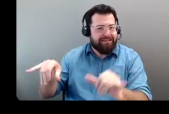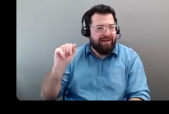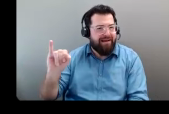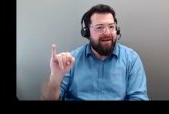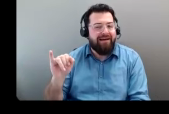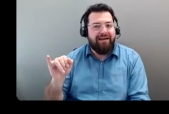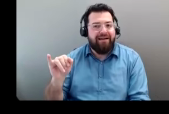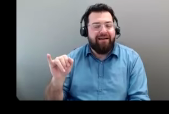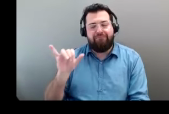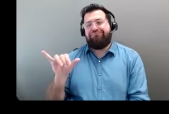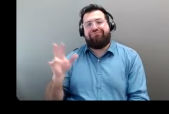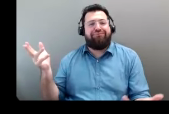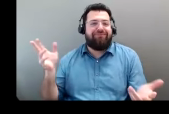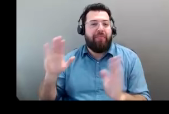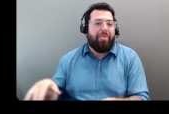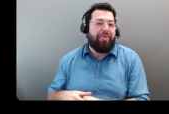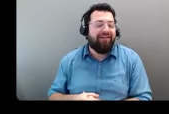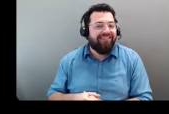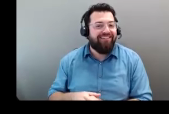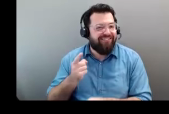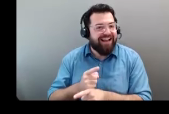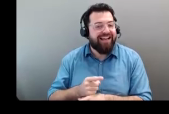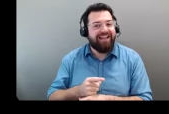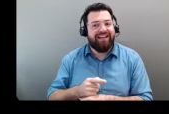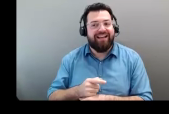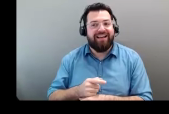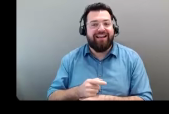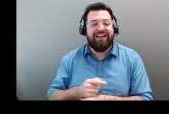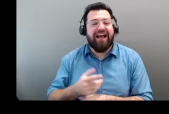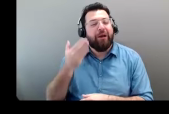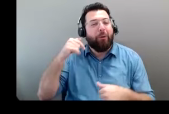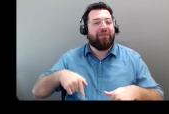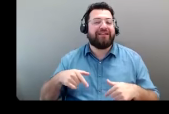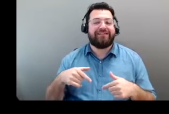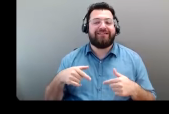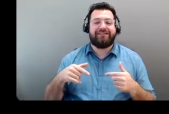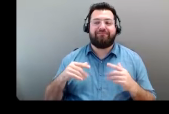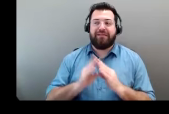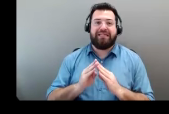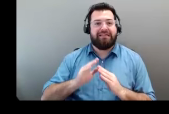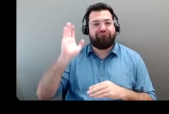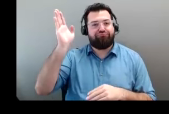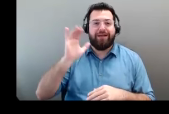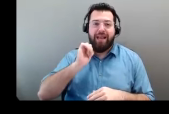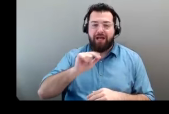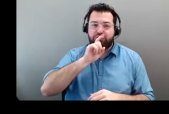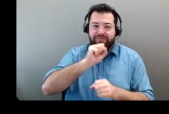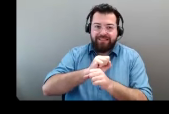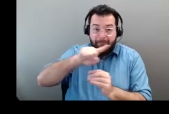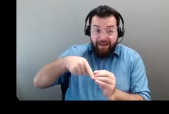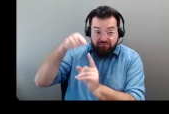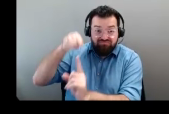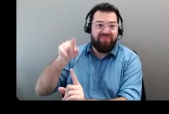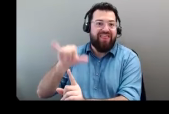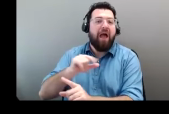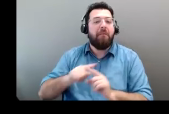kind of demystifies a lot of that, I hope. If, I know this talk is not about that specifically, but yeah, I see that scary is